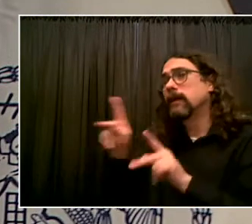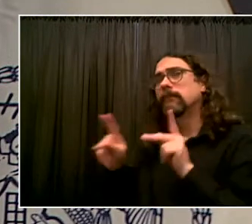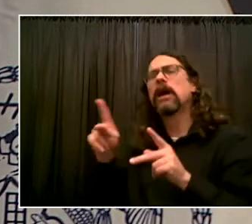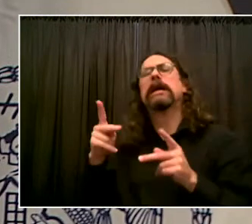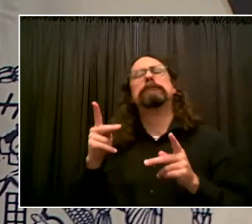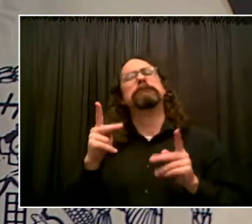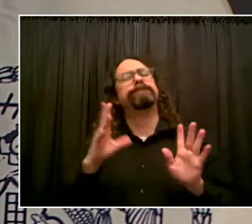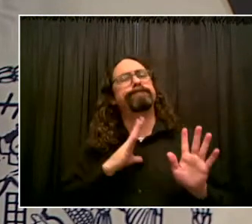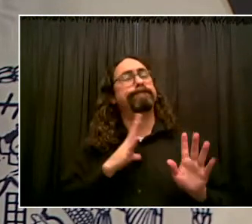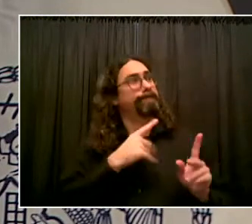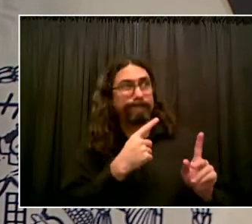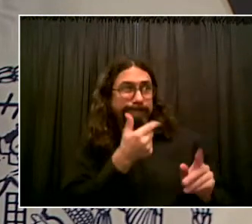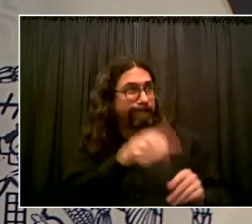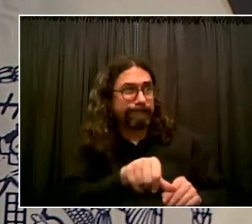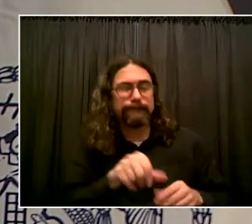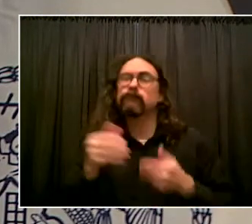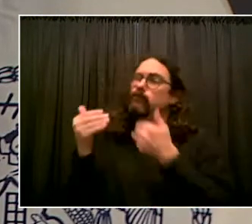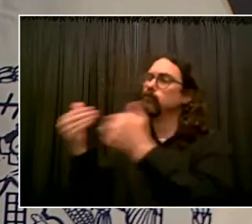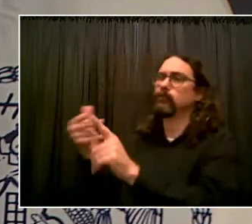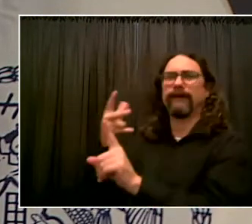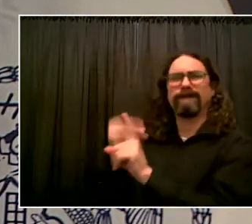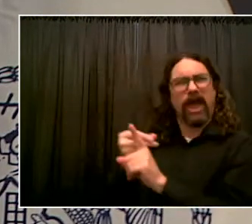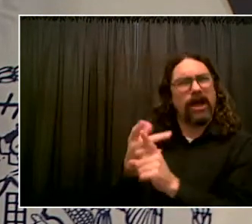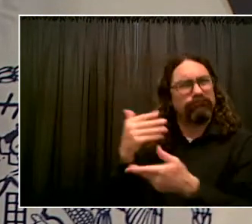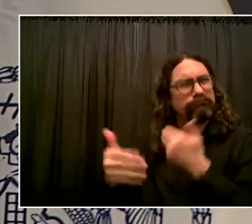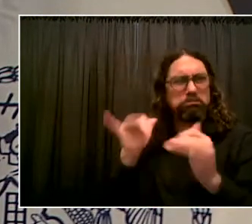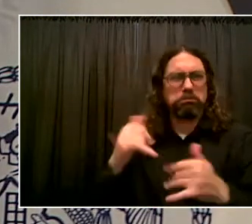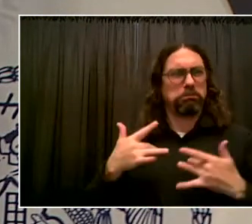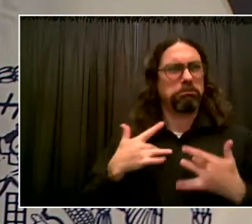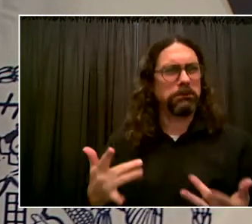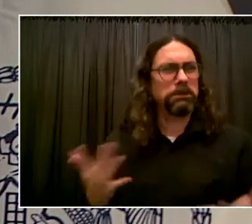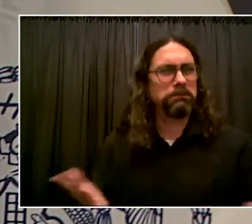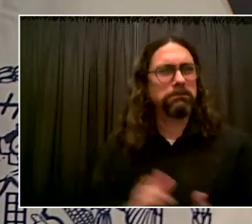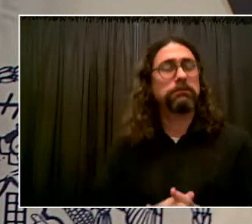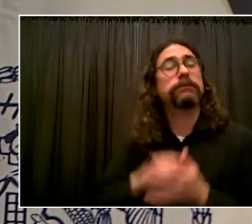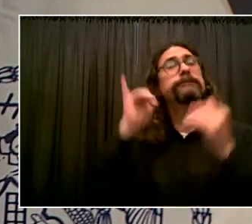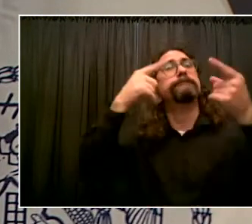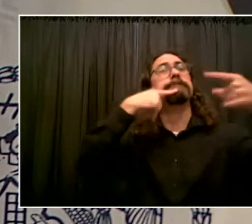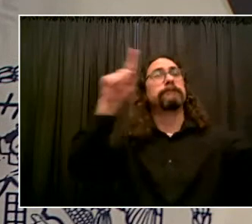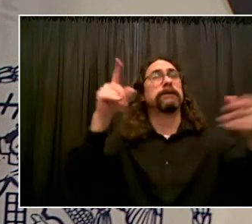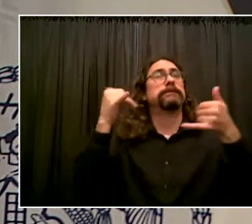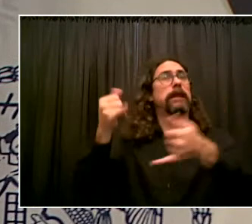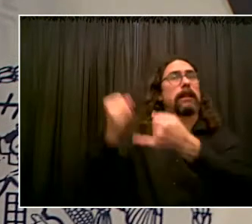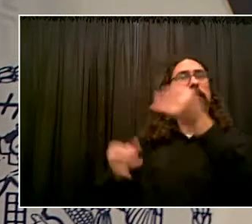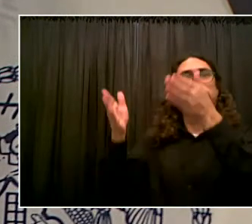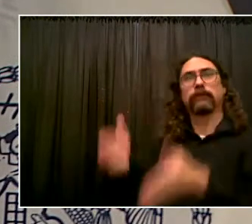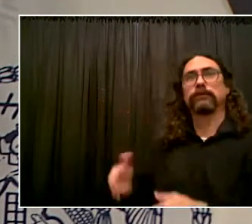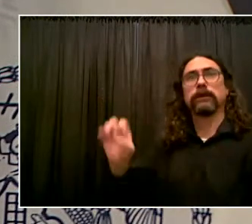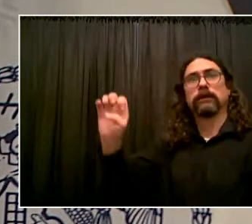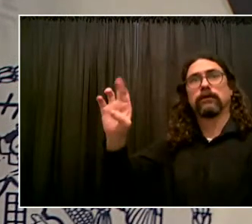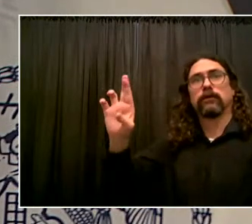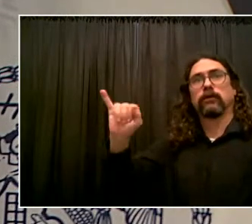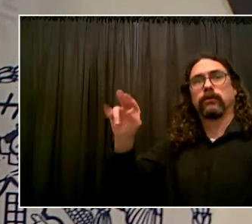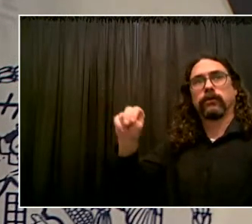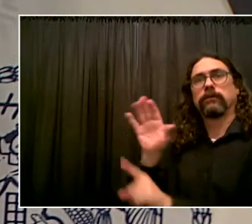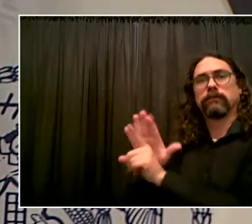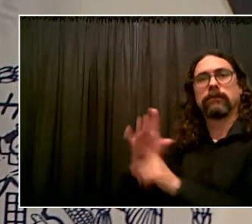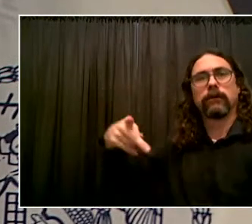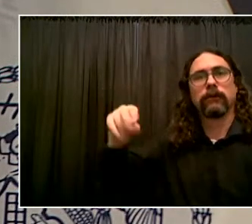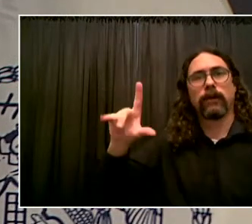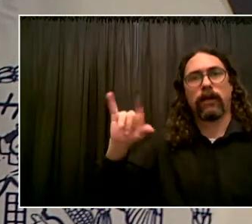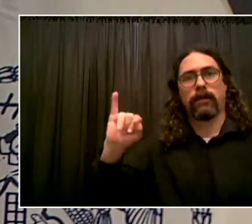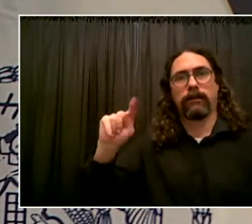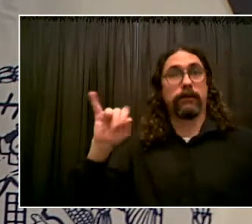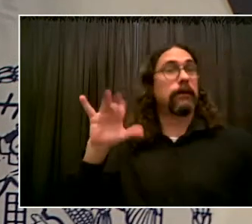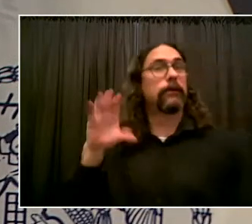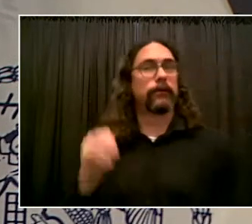Mr. Mayor, a couple of my questions were asked, but I do want to follow up. So with regards to